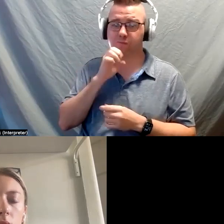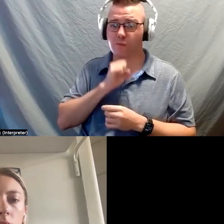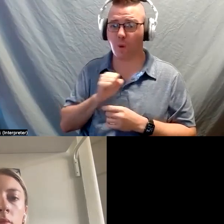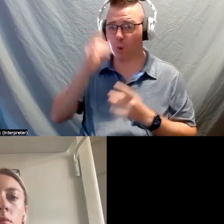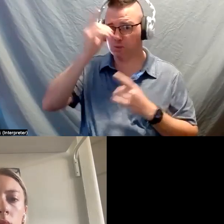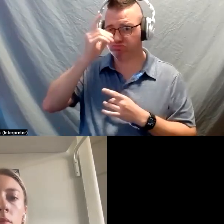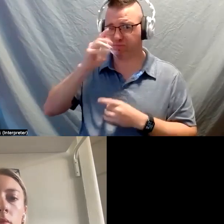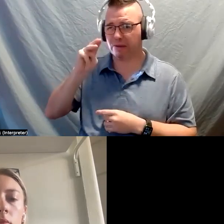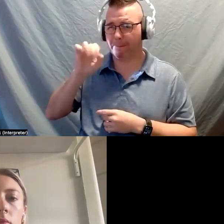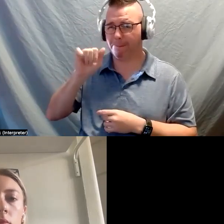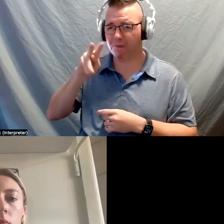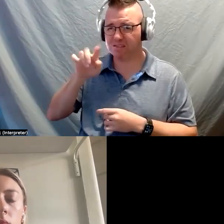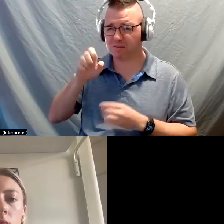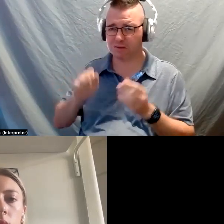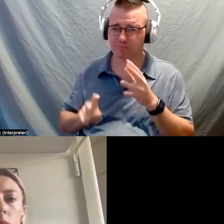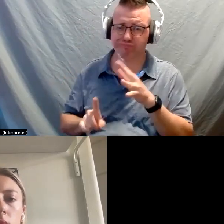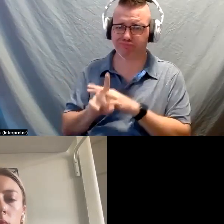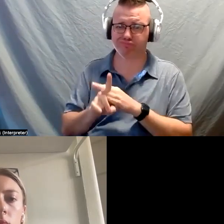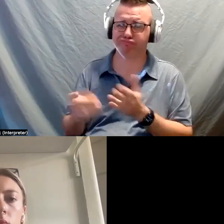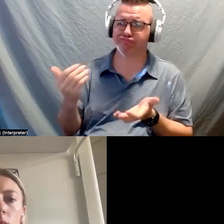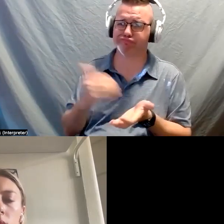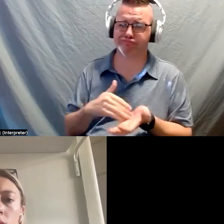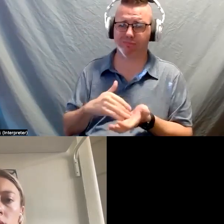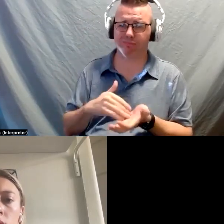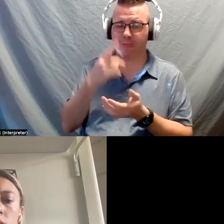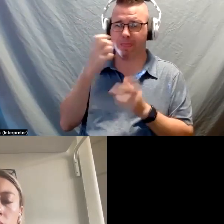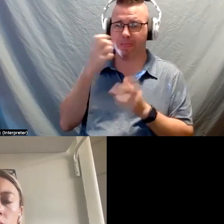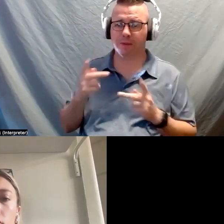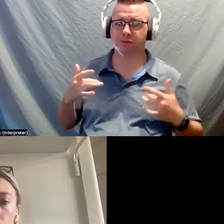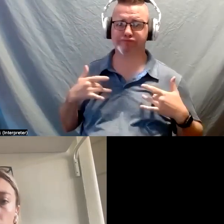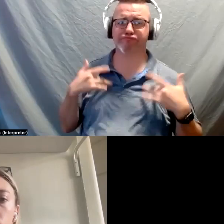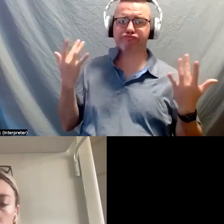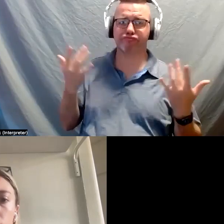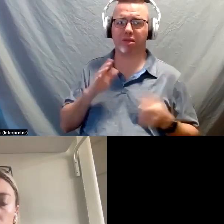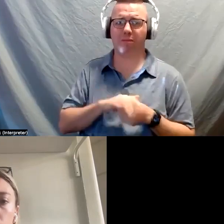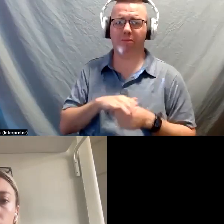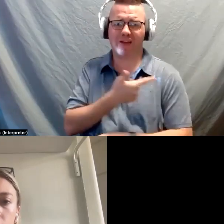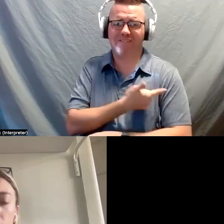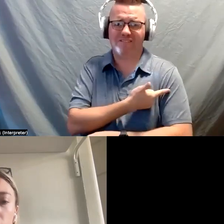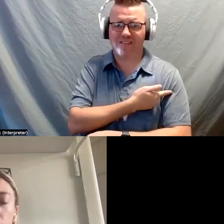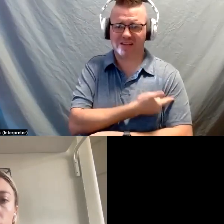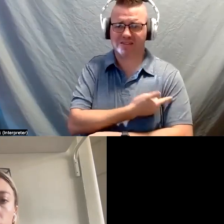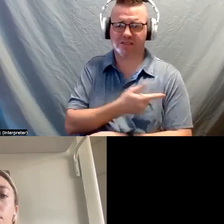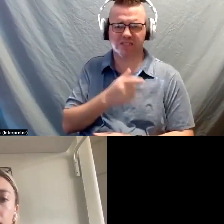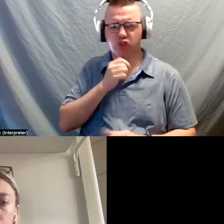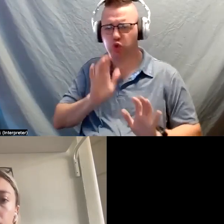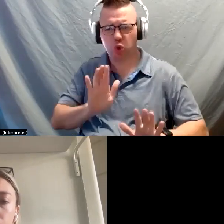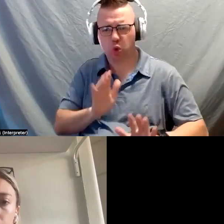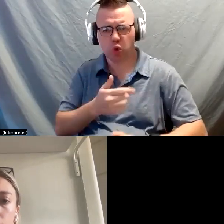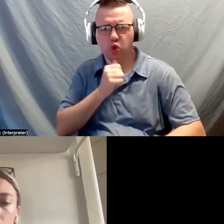pathogens like measles, because people have been persuaded to give up on vaccines or not to vaccinate their